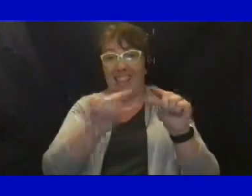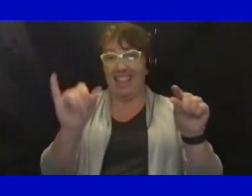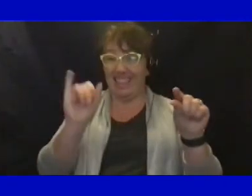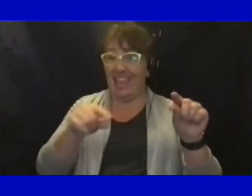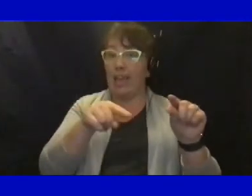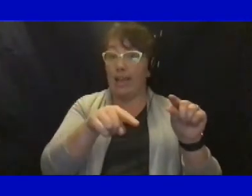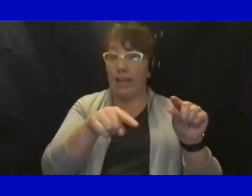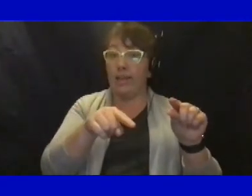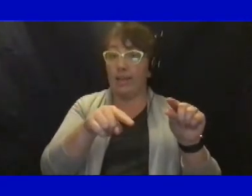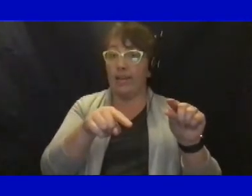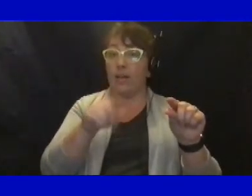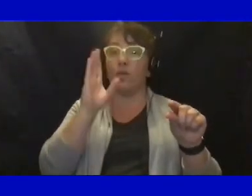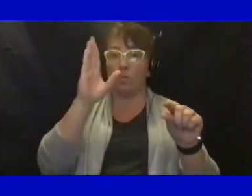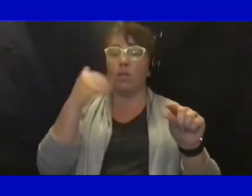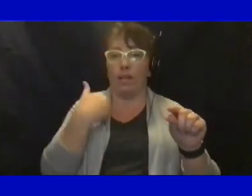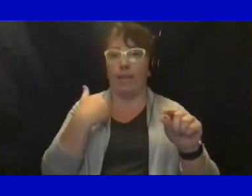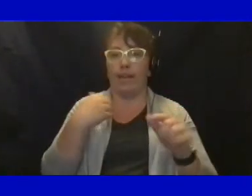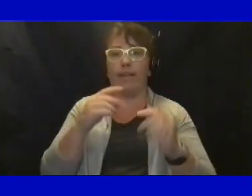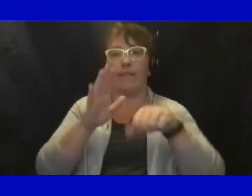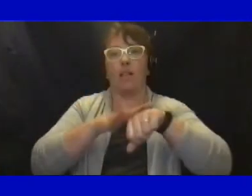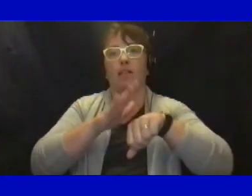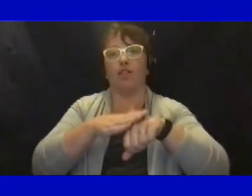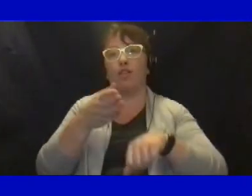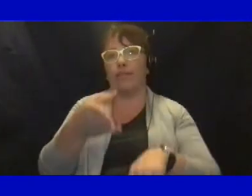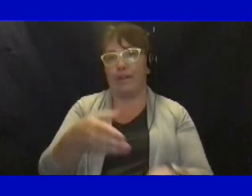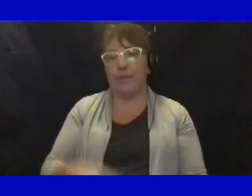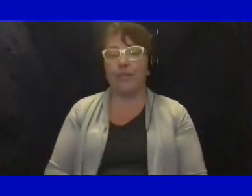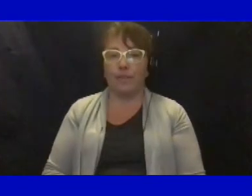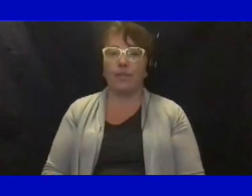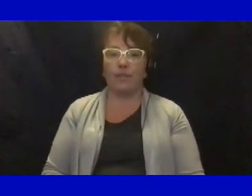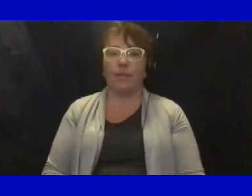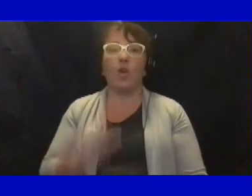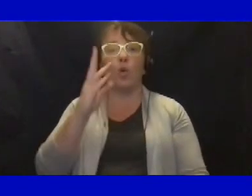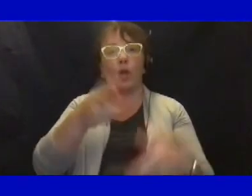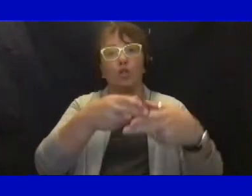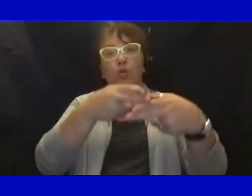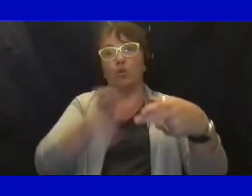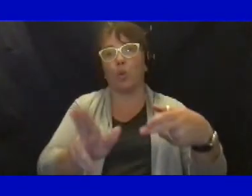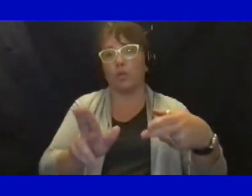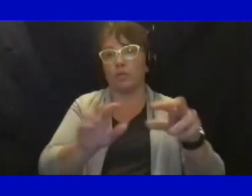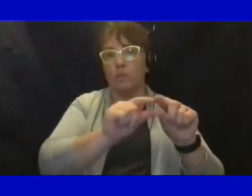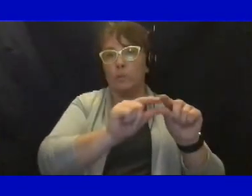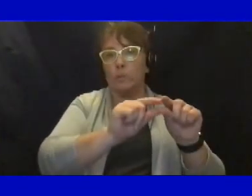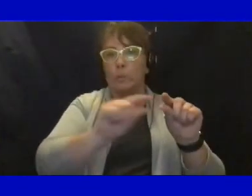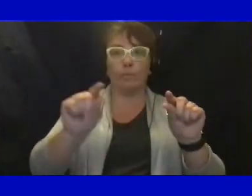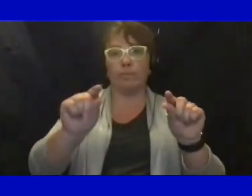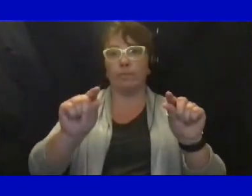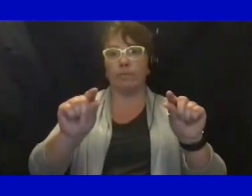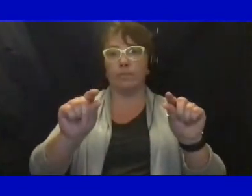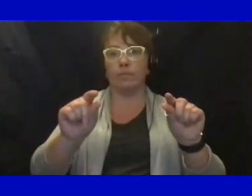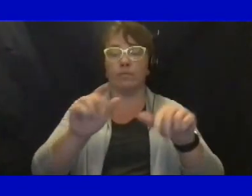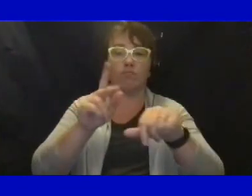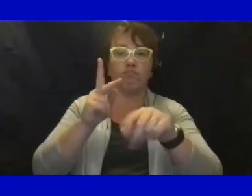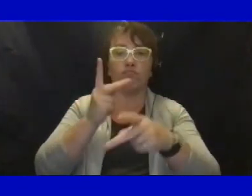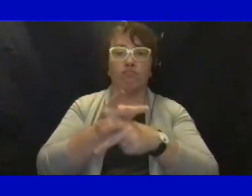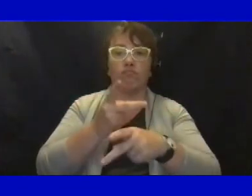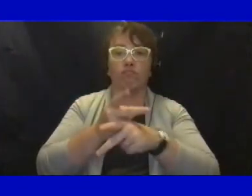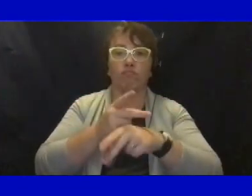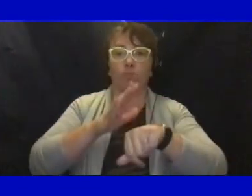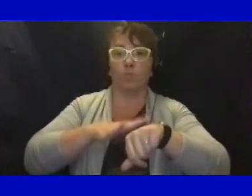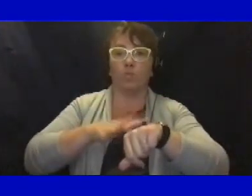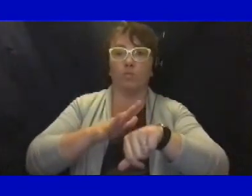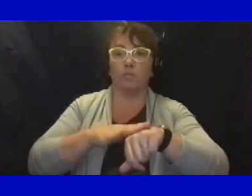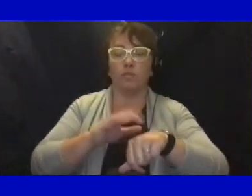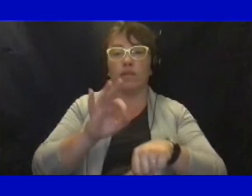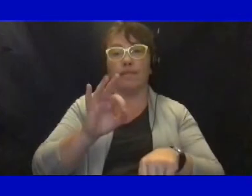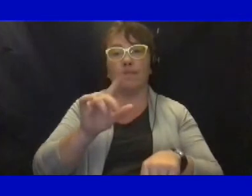message on the wireless emergency alert system will be short and brief. The message on the emergency alert system on your TV screen or your radio will be a little longer